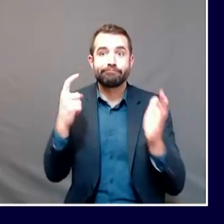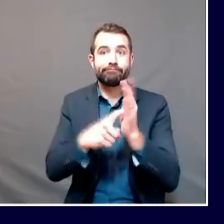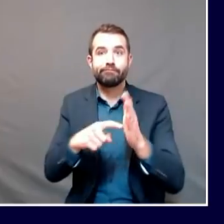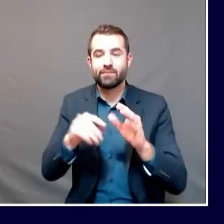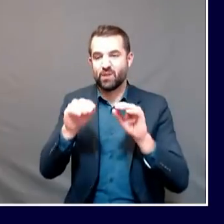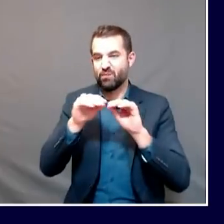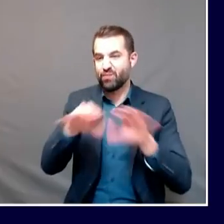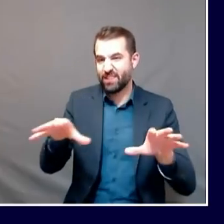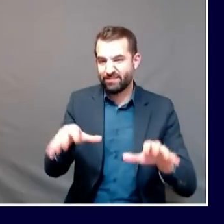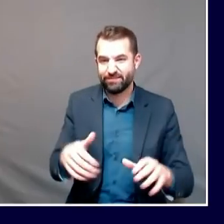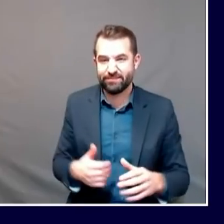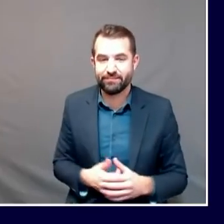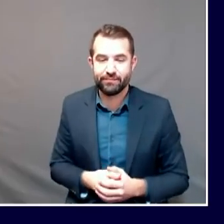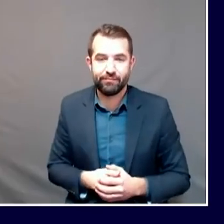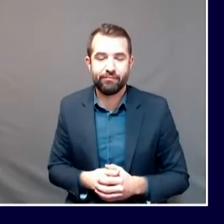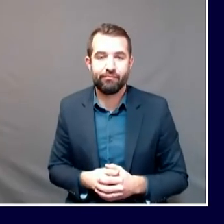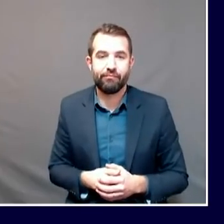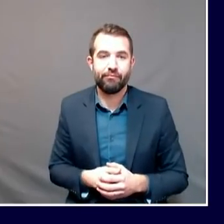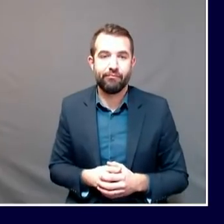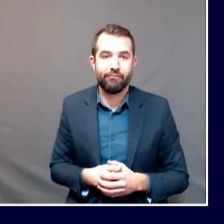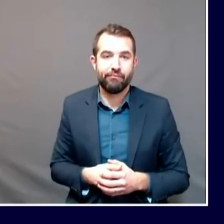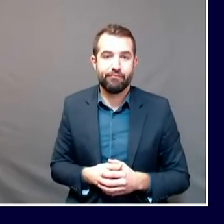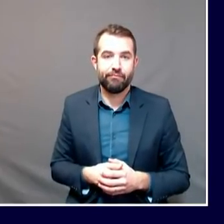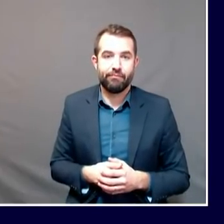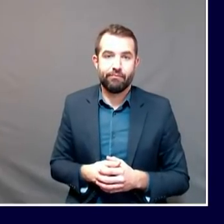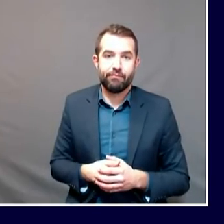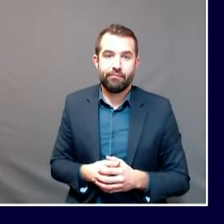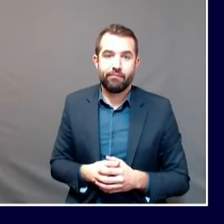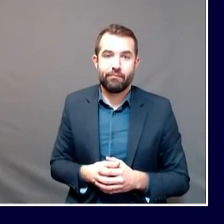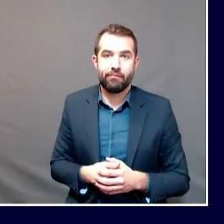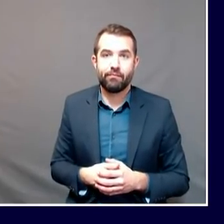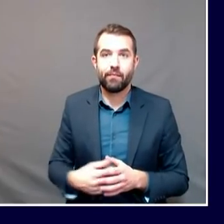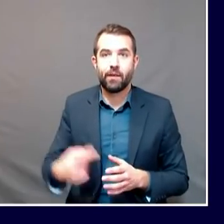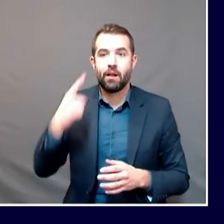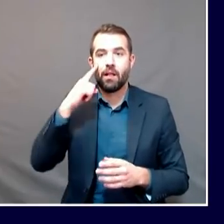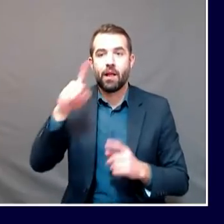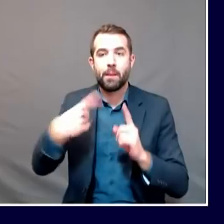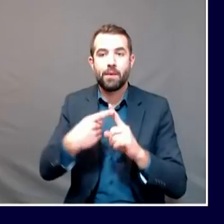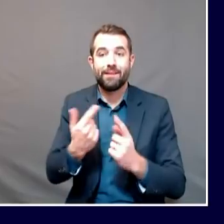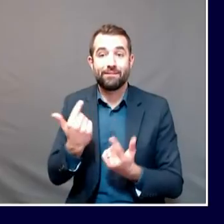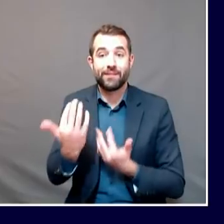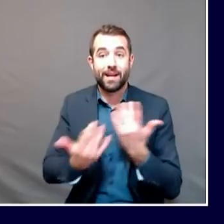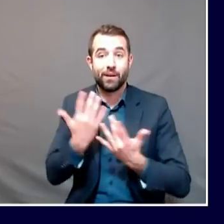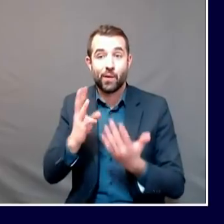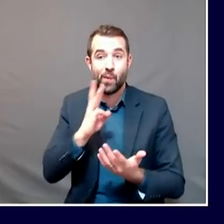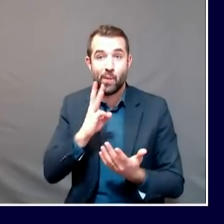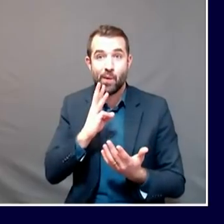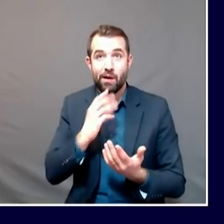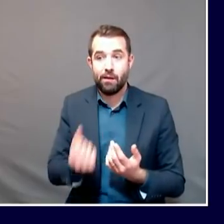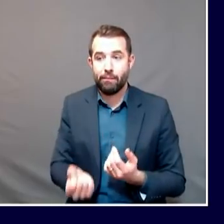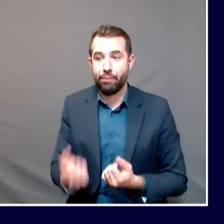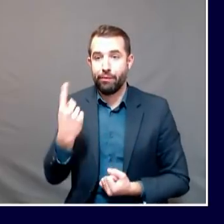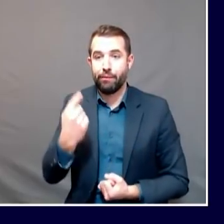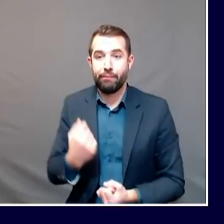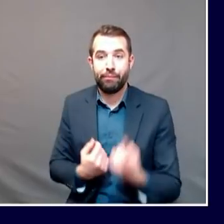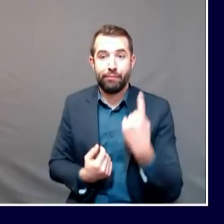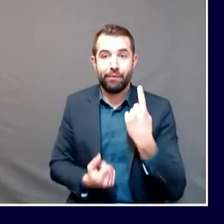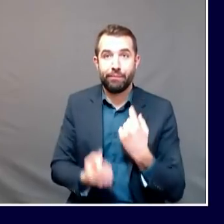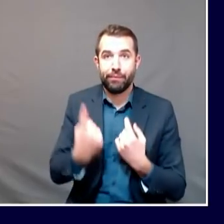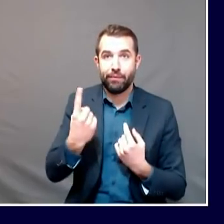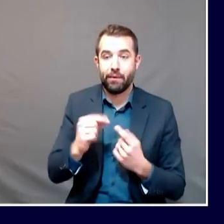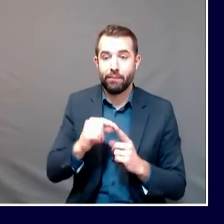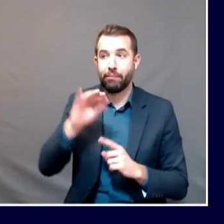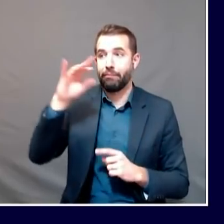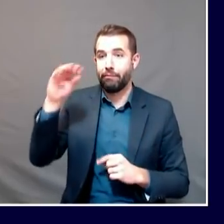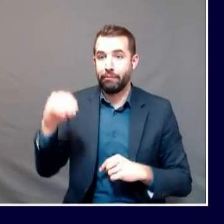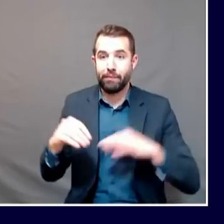to the pot of boiling water analogy, we know that there are cases everywhere, and we know that there will be bubbles that come to the top. We just can't